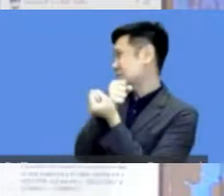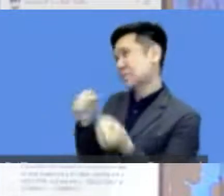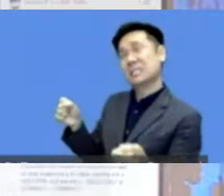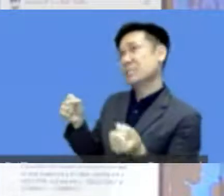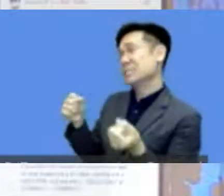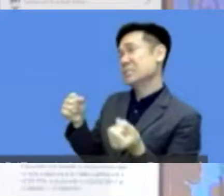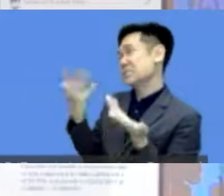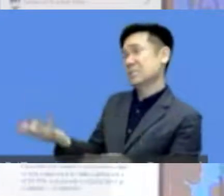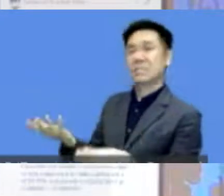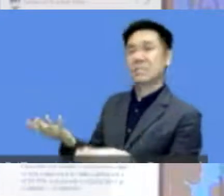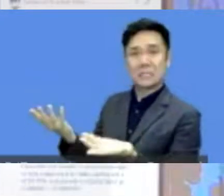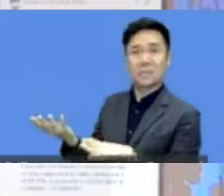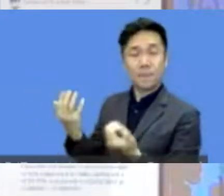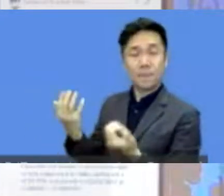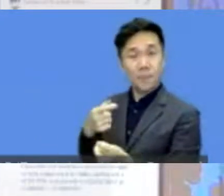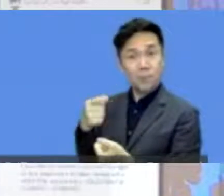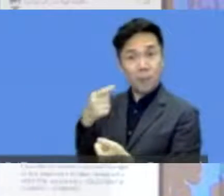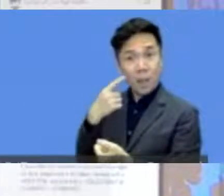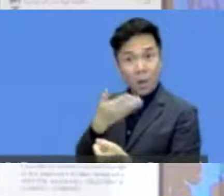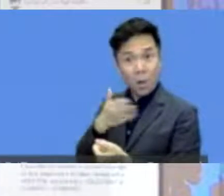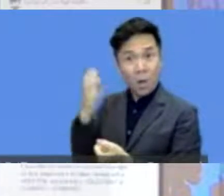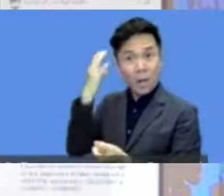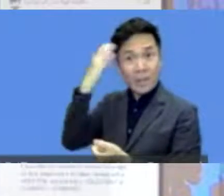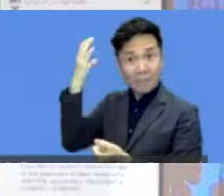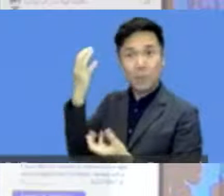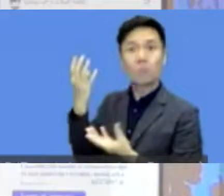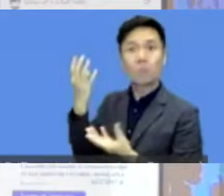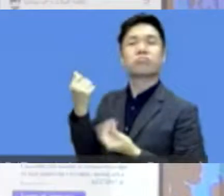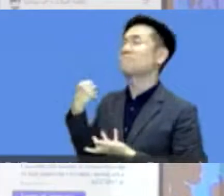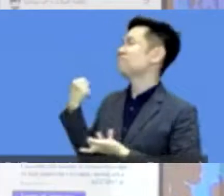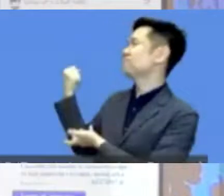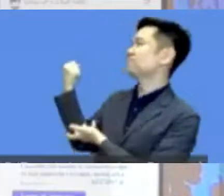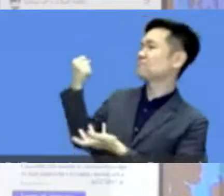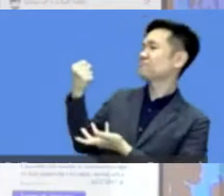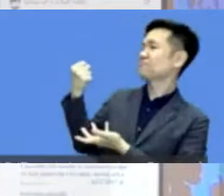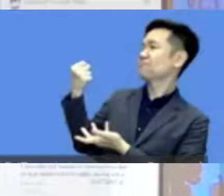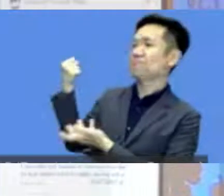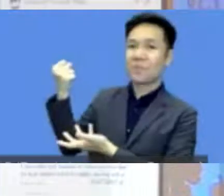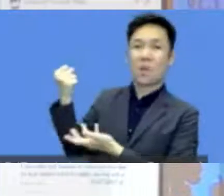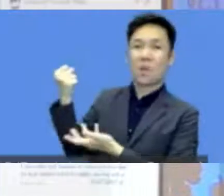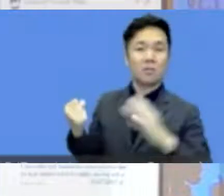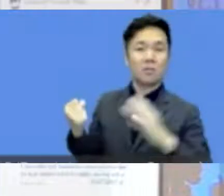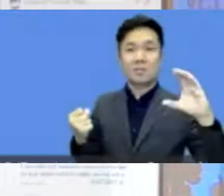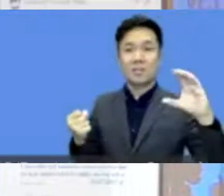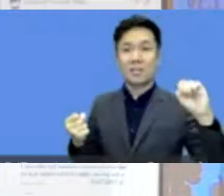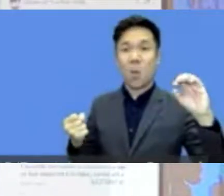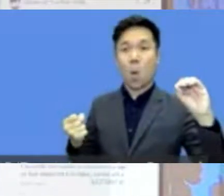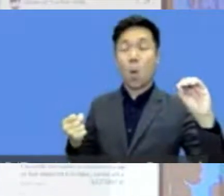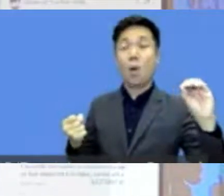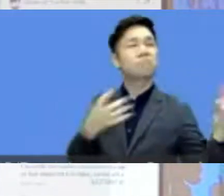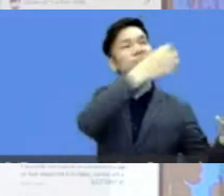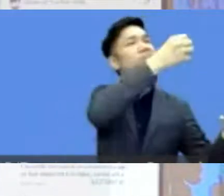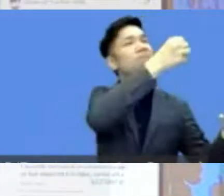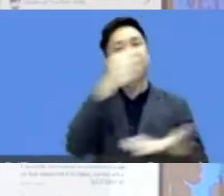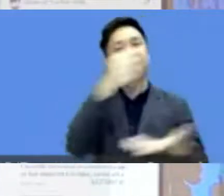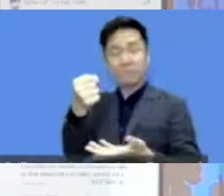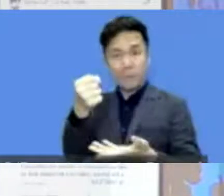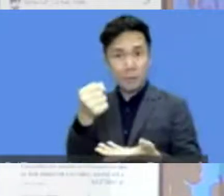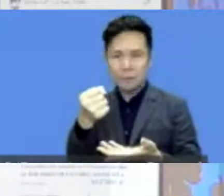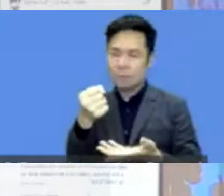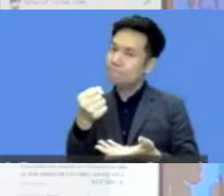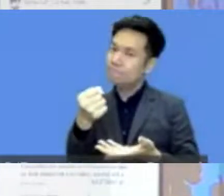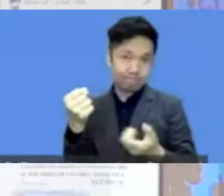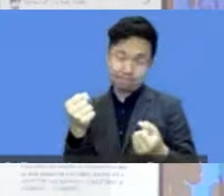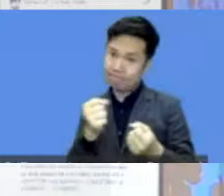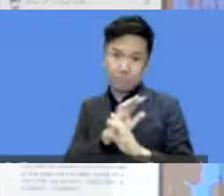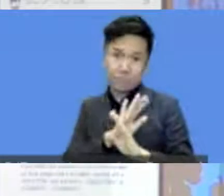that not all the government have funds and not all the civil society has funds. And then my question is, do